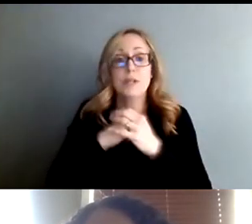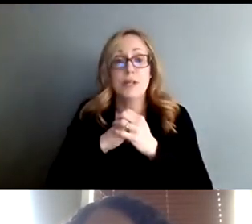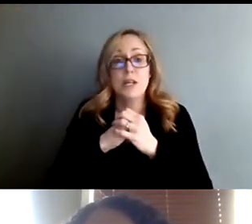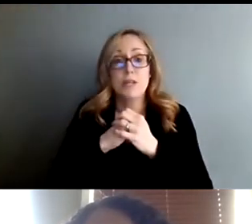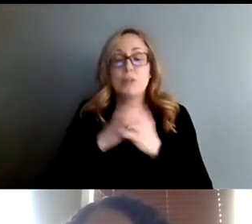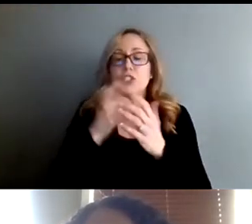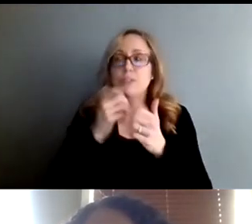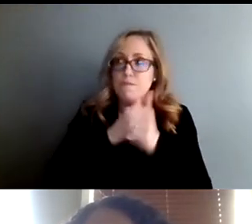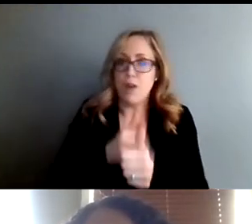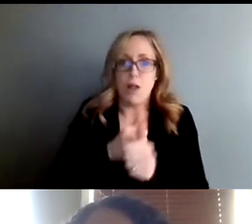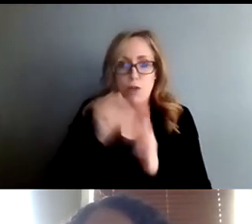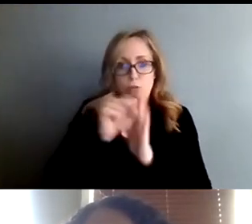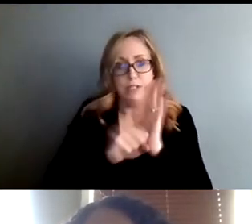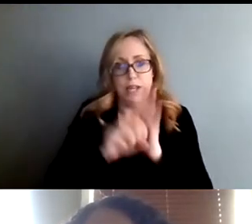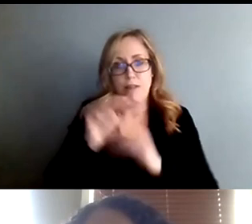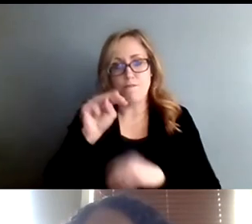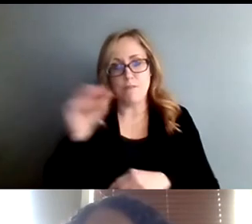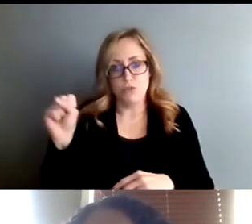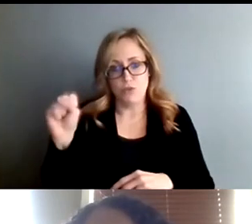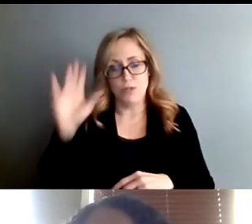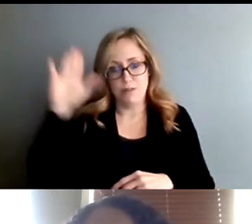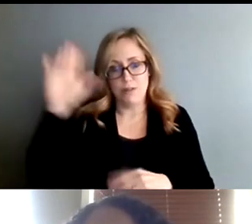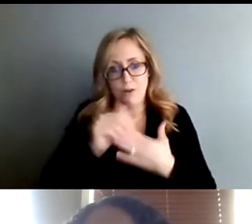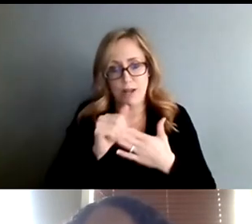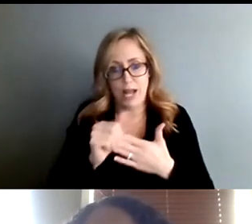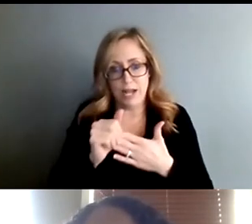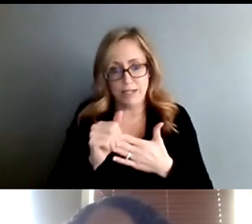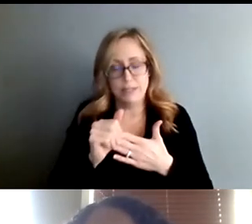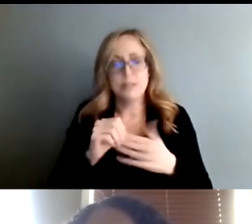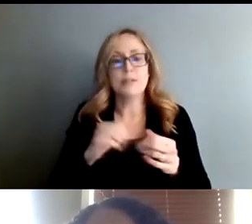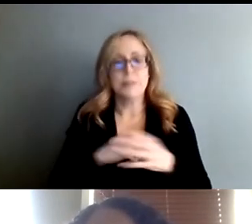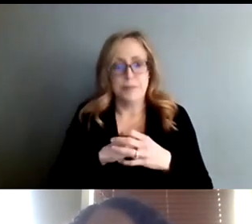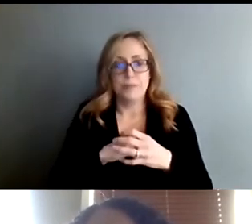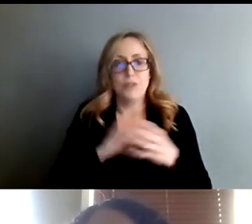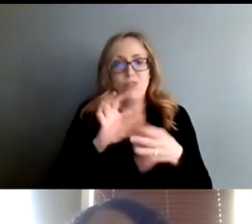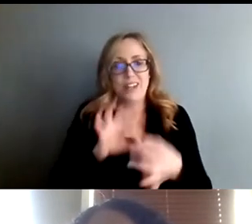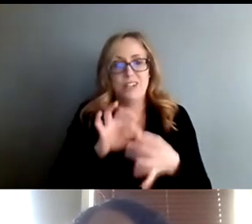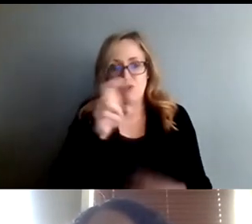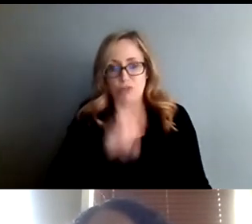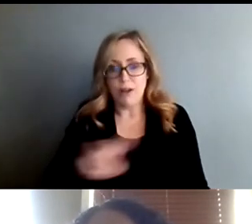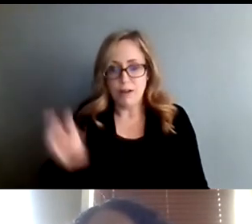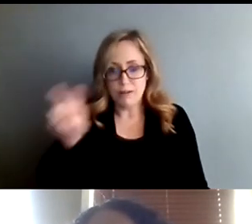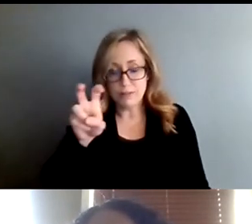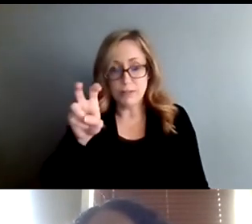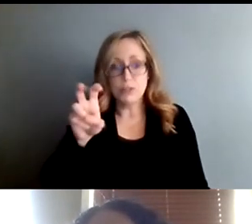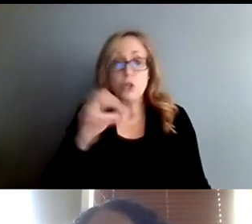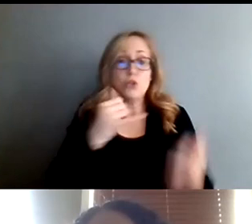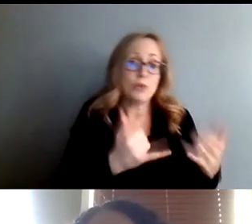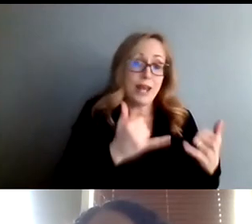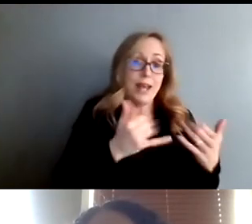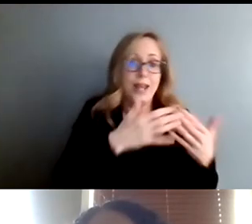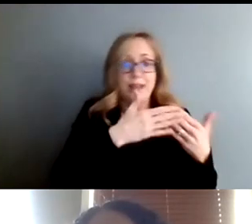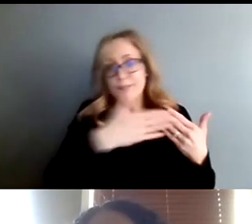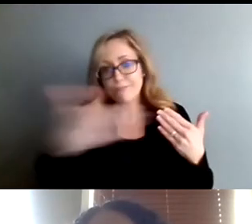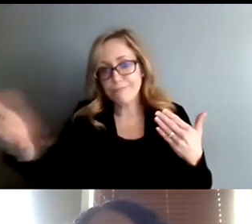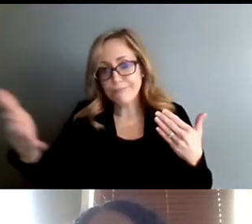guidance. We're asking everybody to follow the state's guidance on travel today and into the future. As that guidance